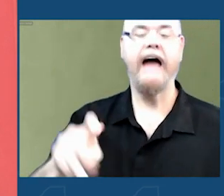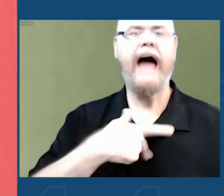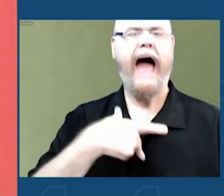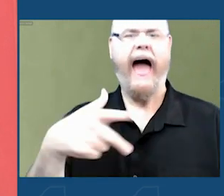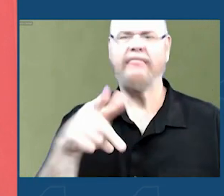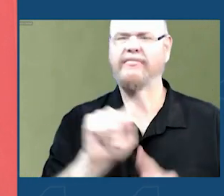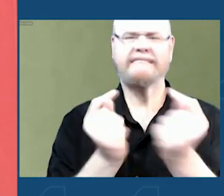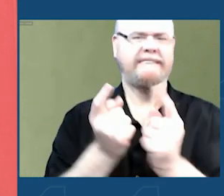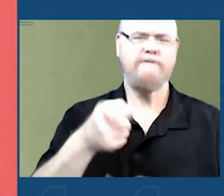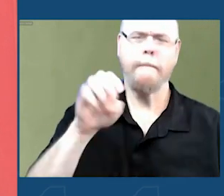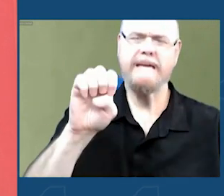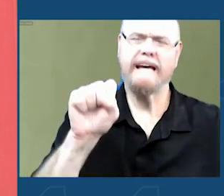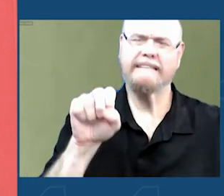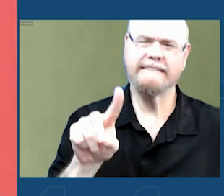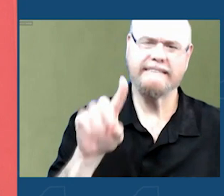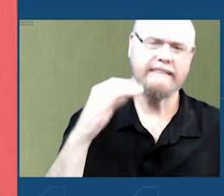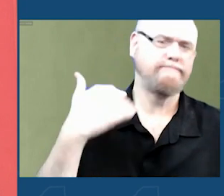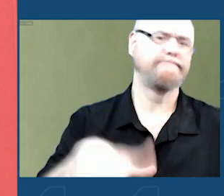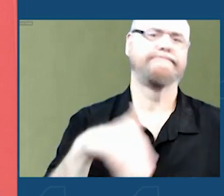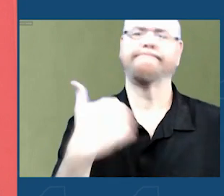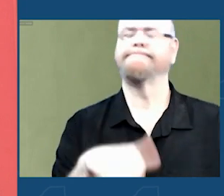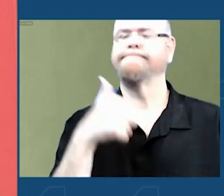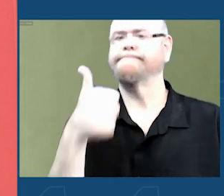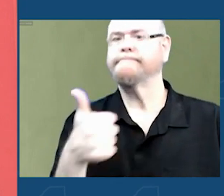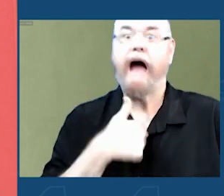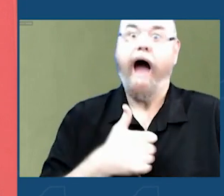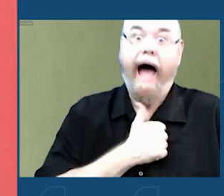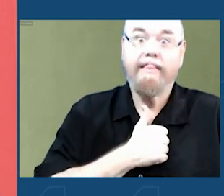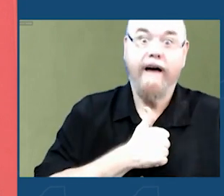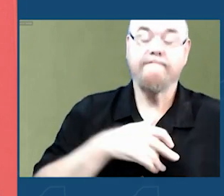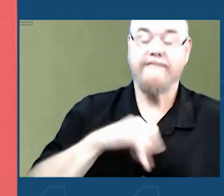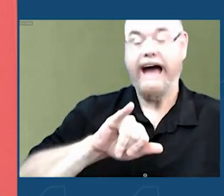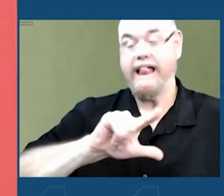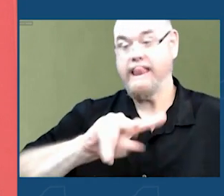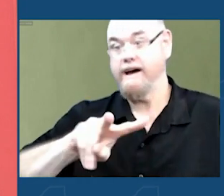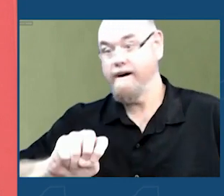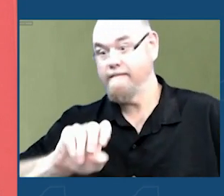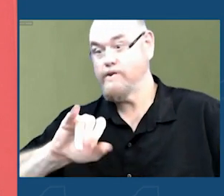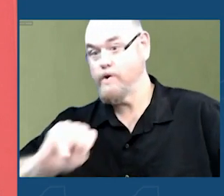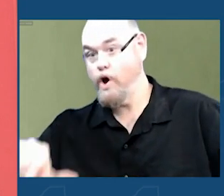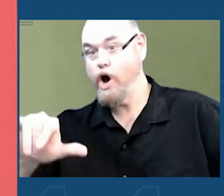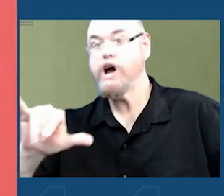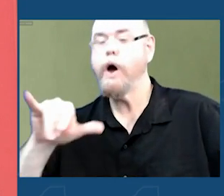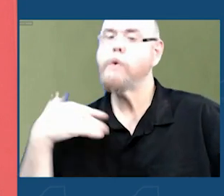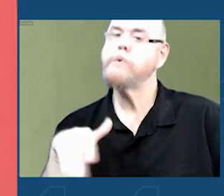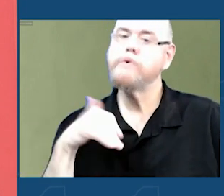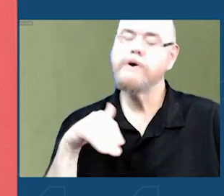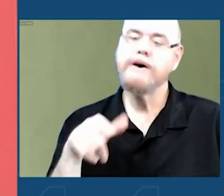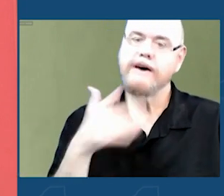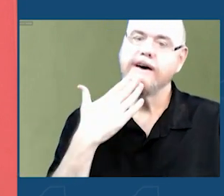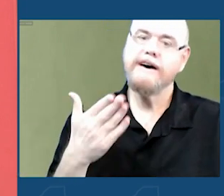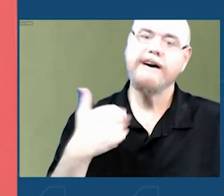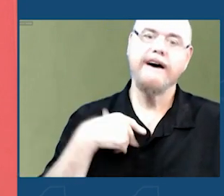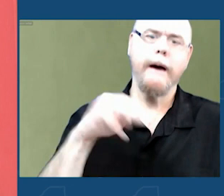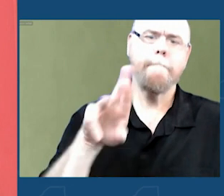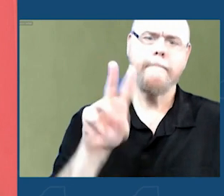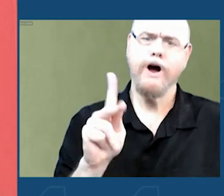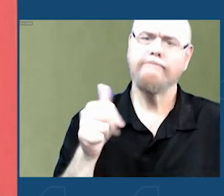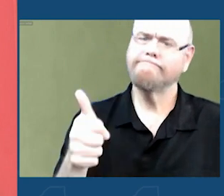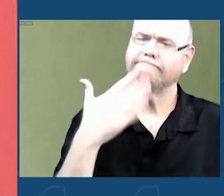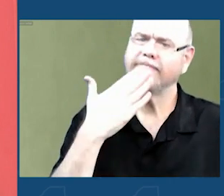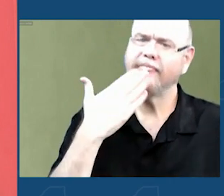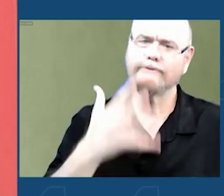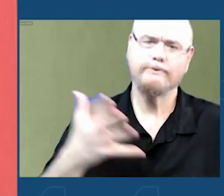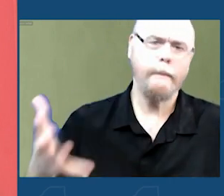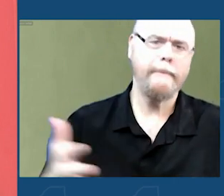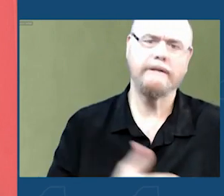fantastic. I love New York, and Mark, New York. Thank you so much for